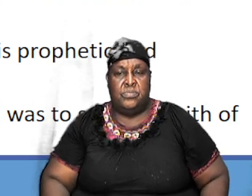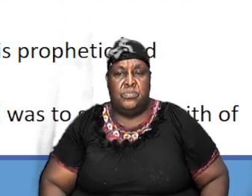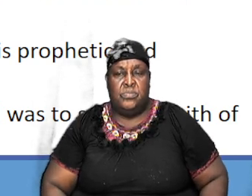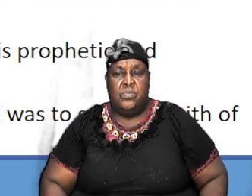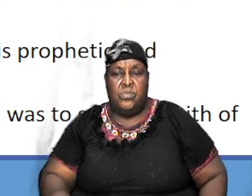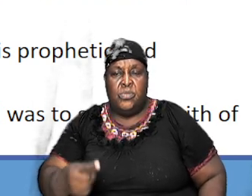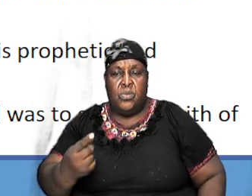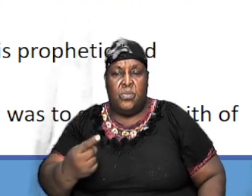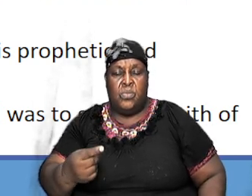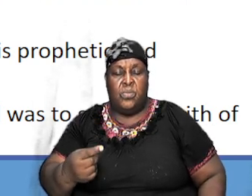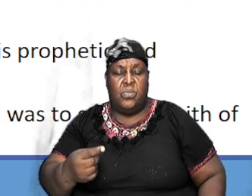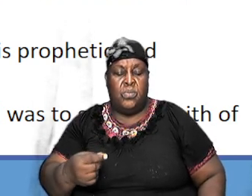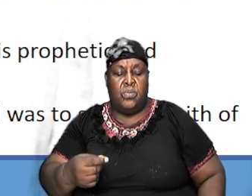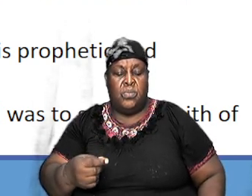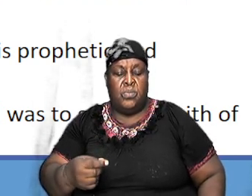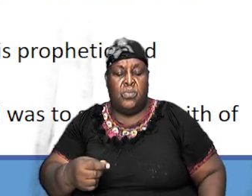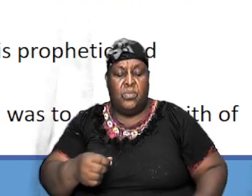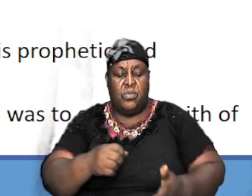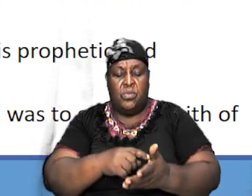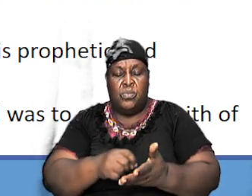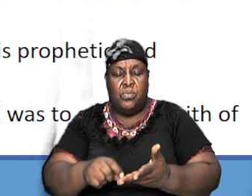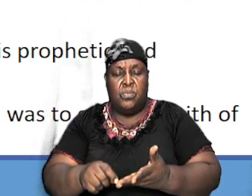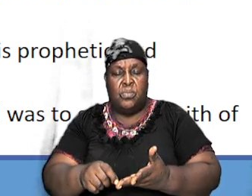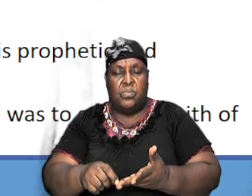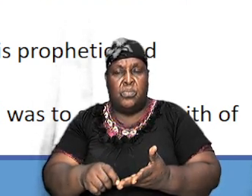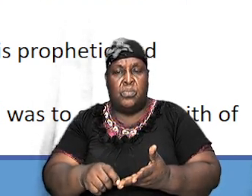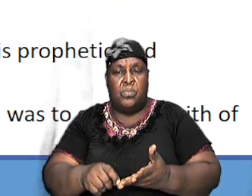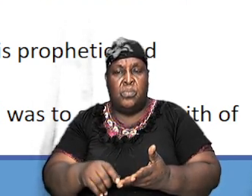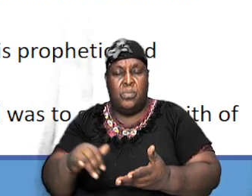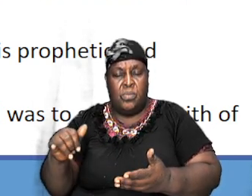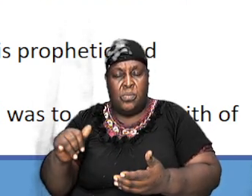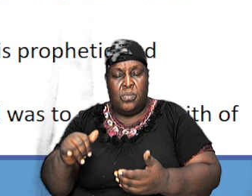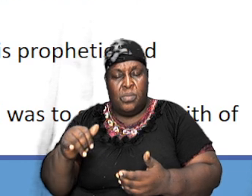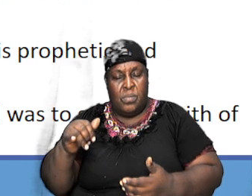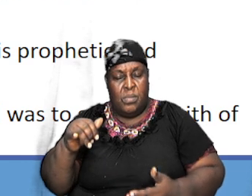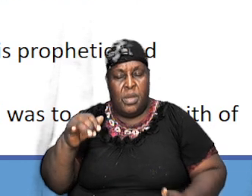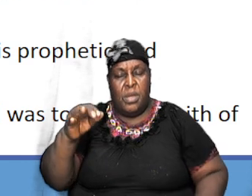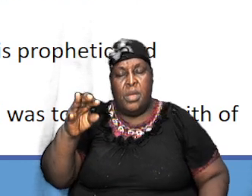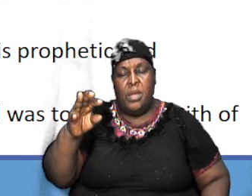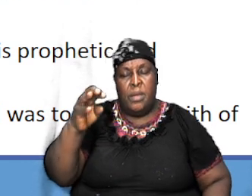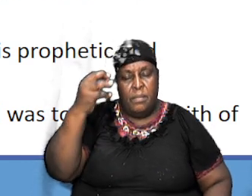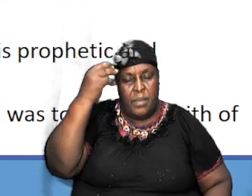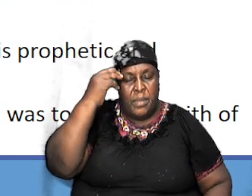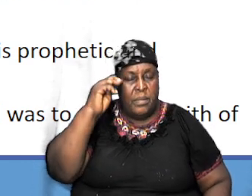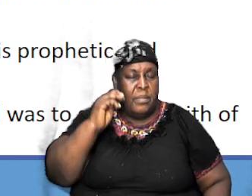The only record contribute by Matthew. Now, when you look at Matthew,